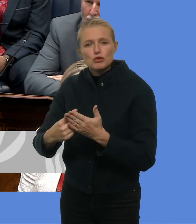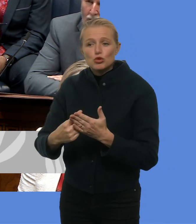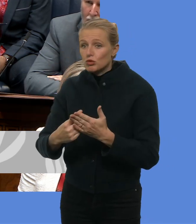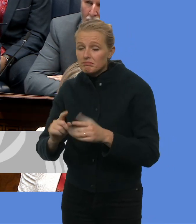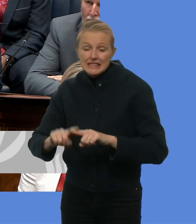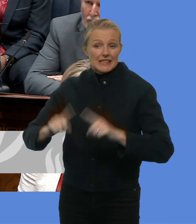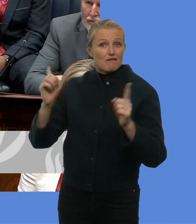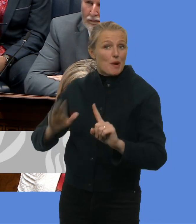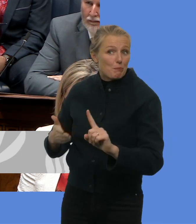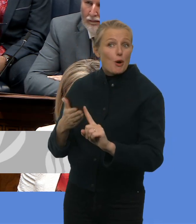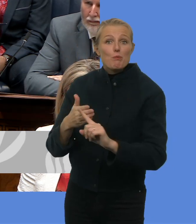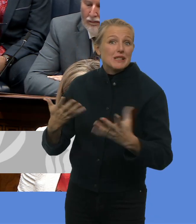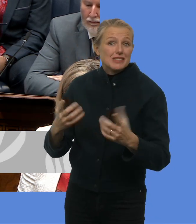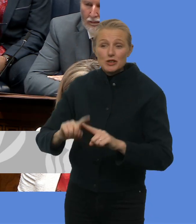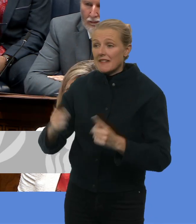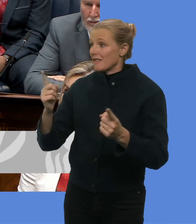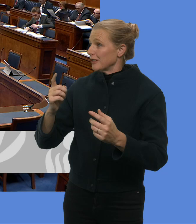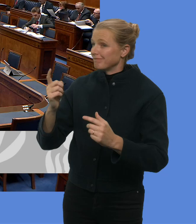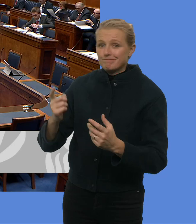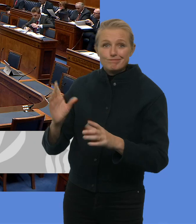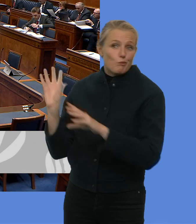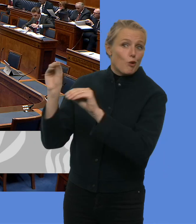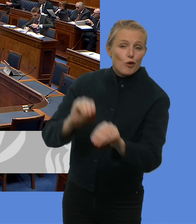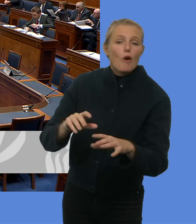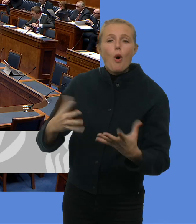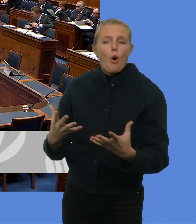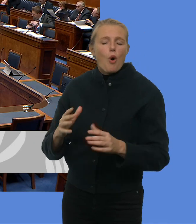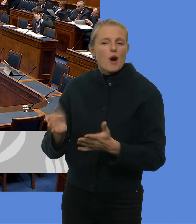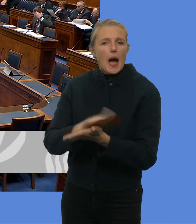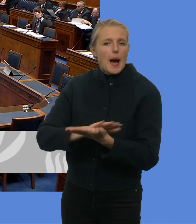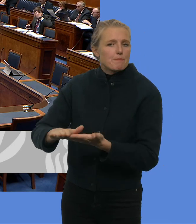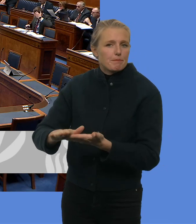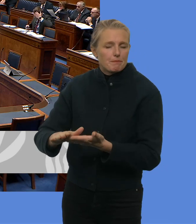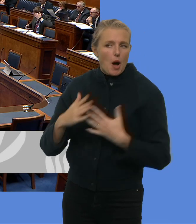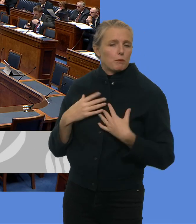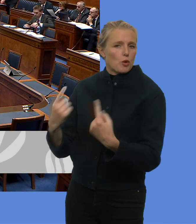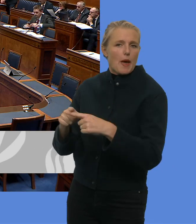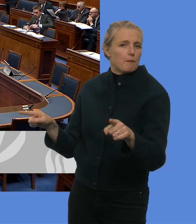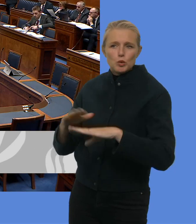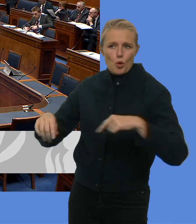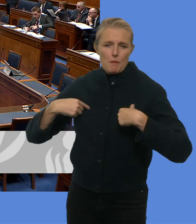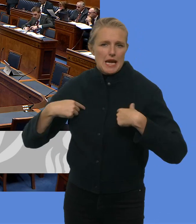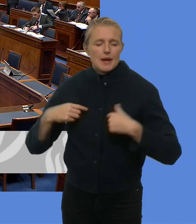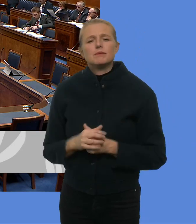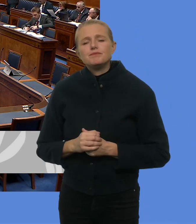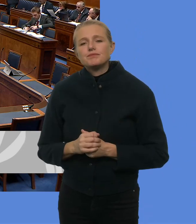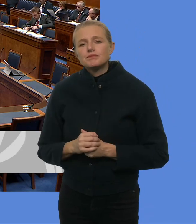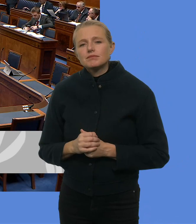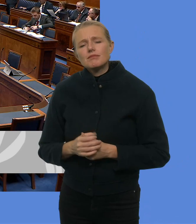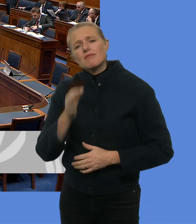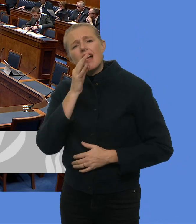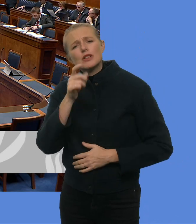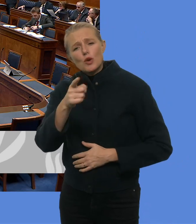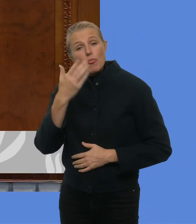I haven't been involved in my department in any of those conversations. David Dunn. Thank you, Mr. Speaker. Can I ask the Minister what is the latest position regarding